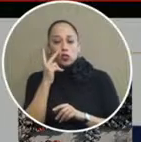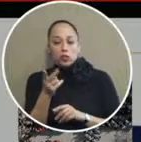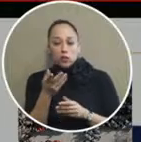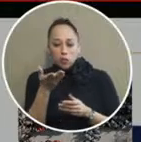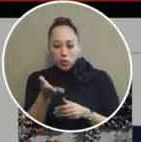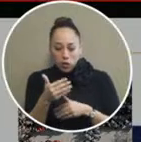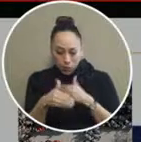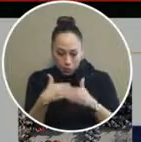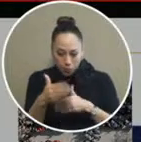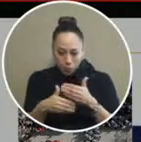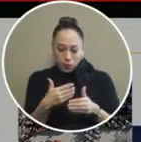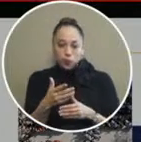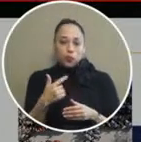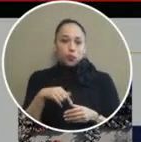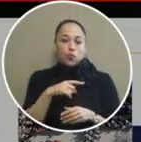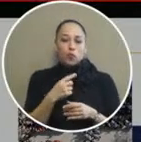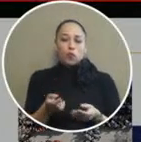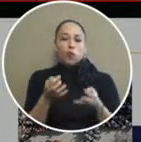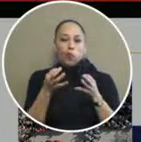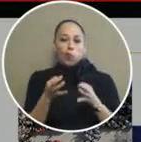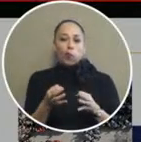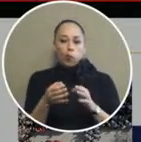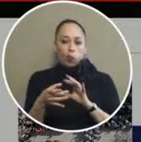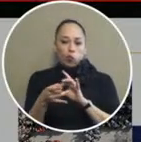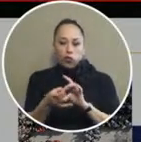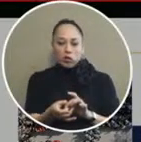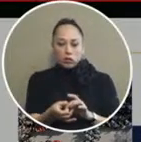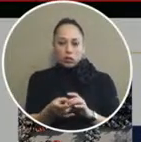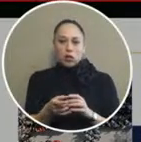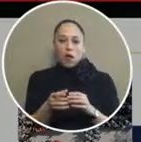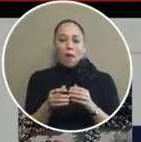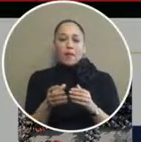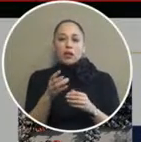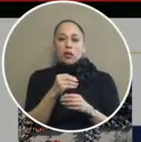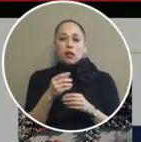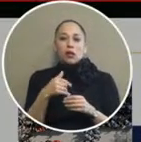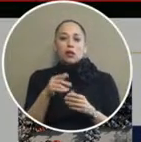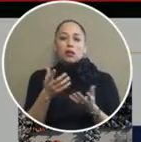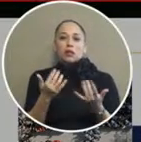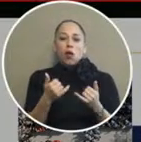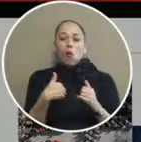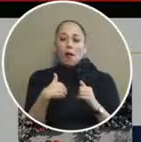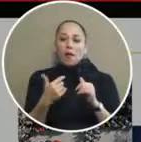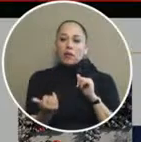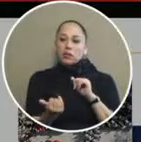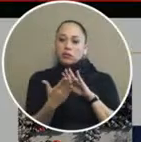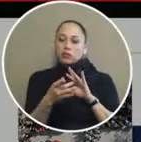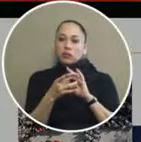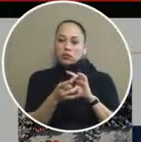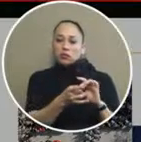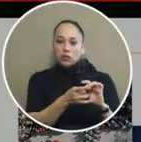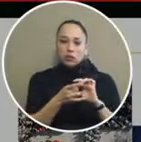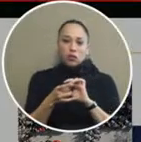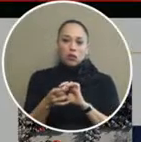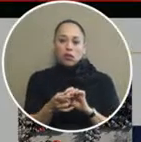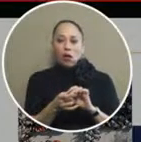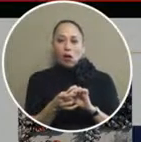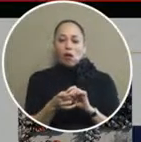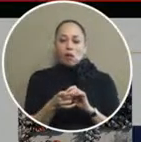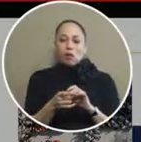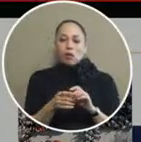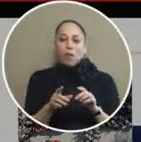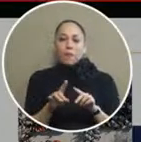existing processes, we're ensuring that that's connected, that there's a clear line of sight, and that we have that basis connected back to our mission, vision, and values that